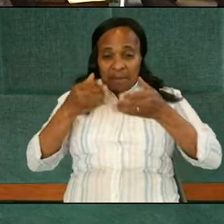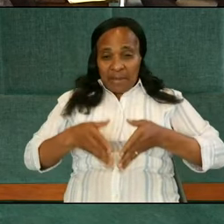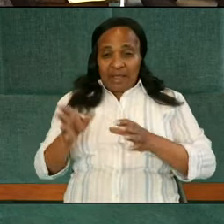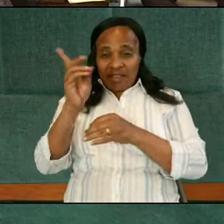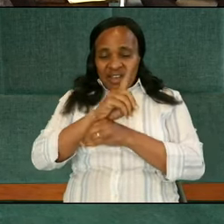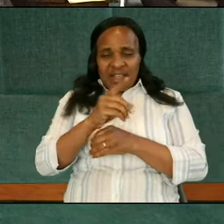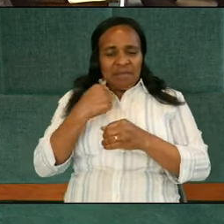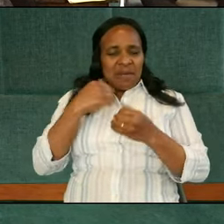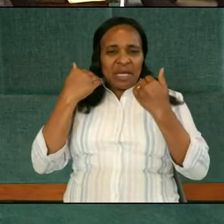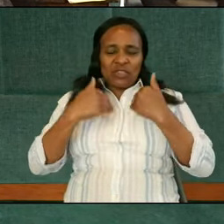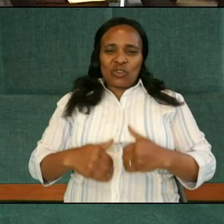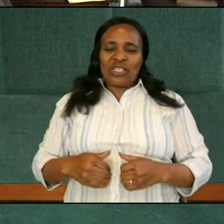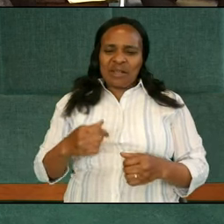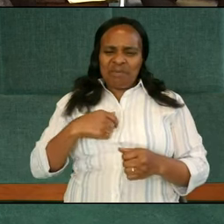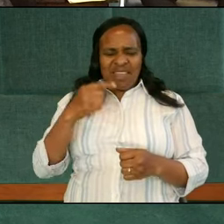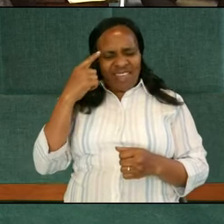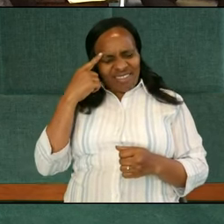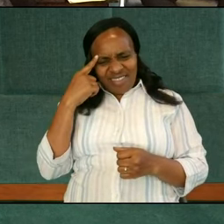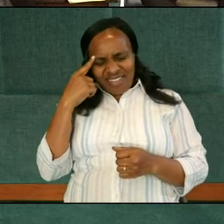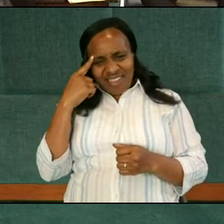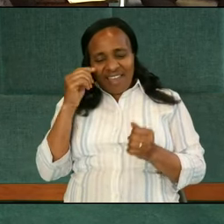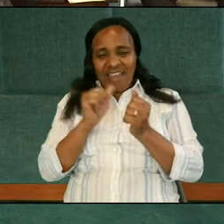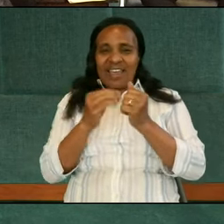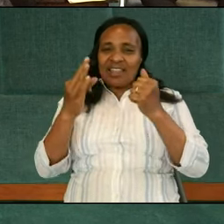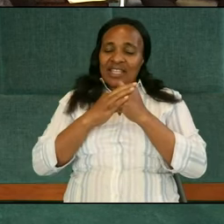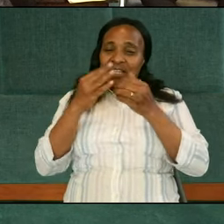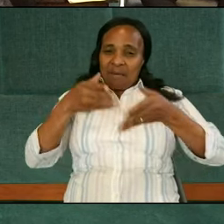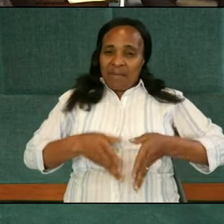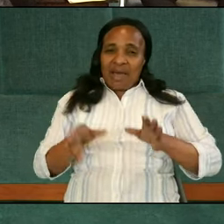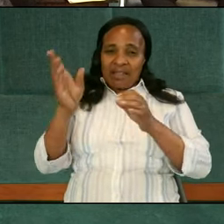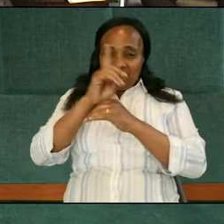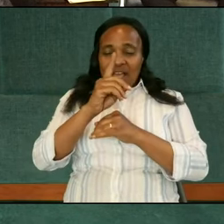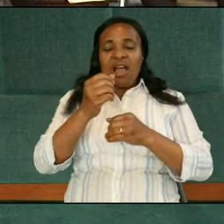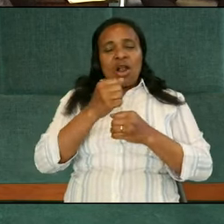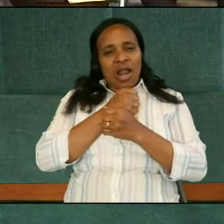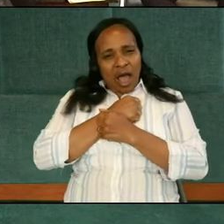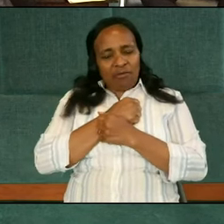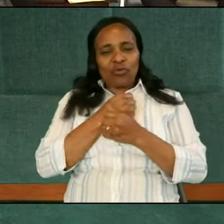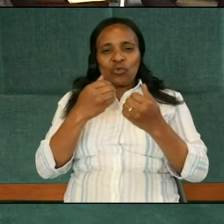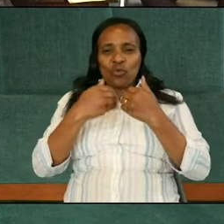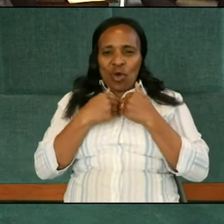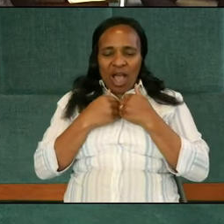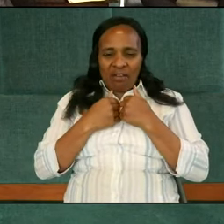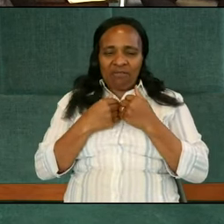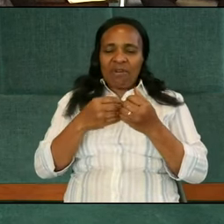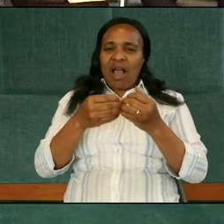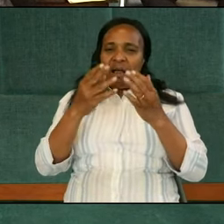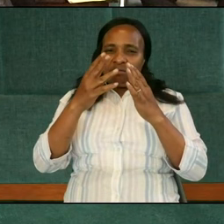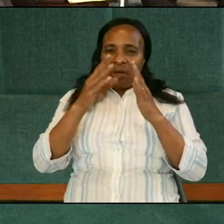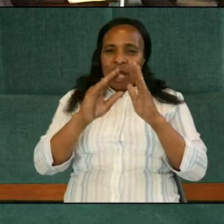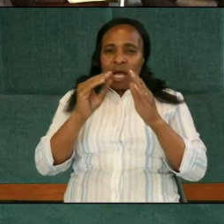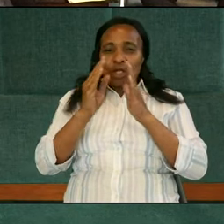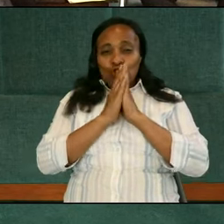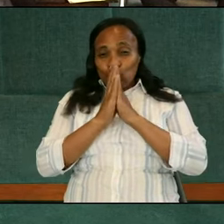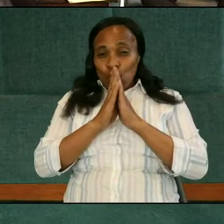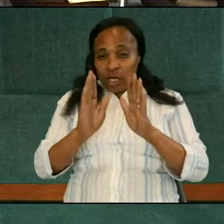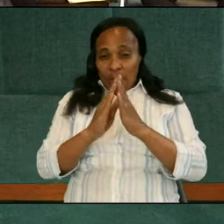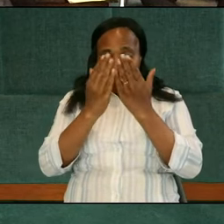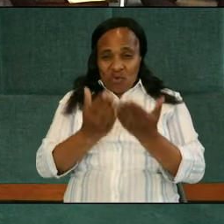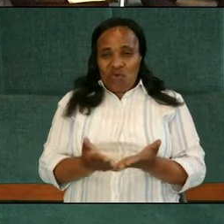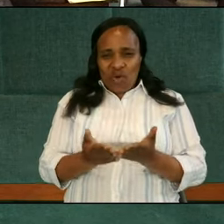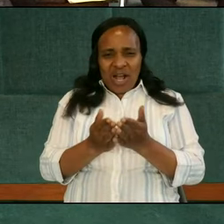Personally, I think for my 18th birthday, I would love to get a novel. Yeah, a really,